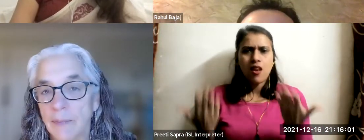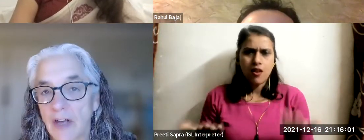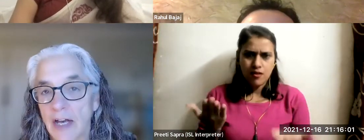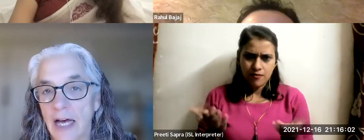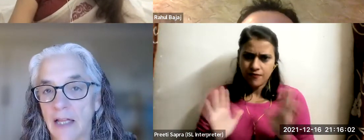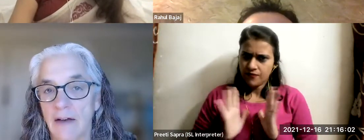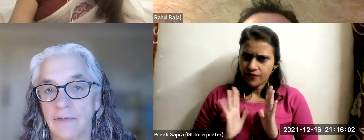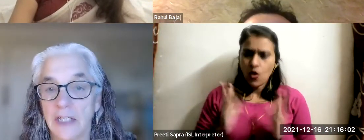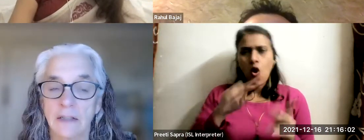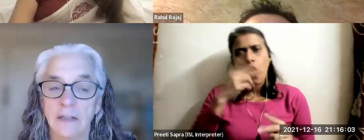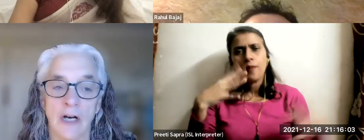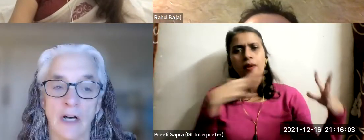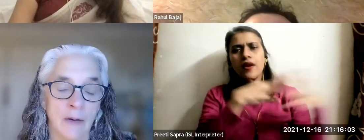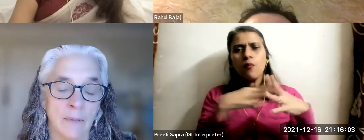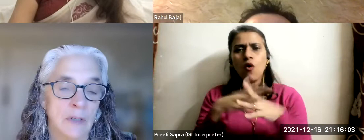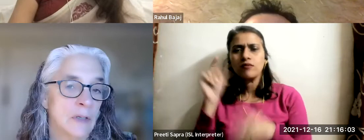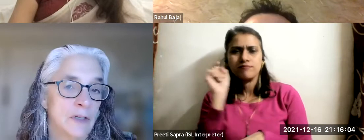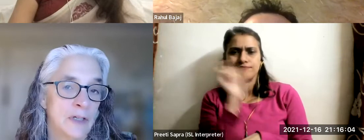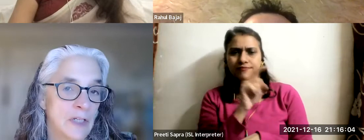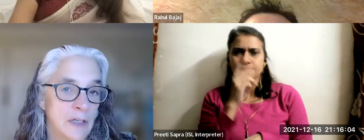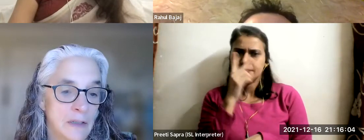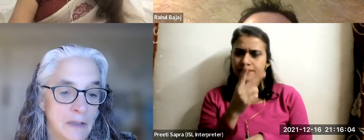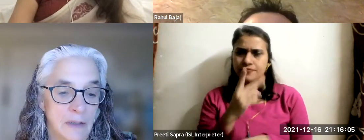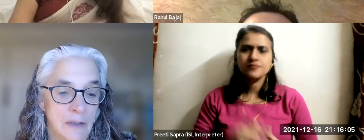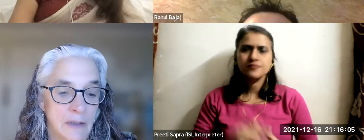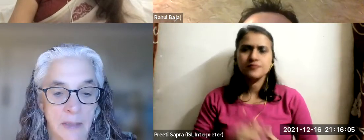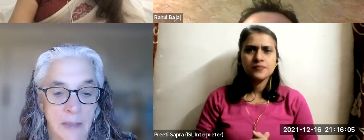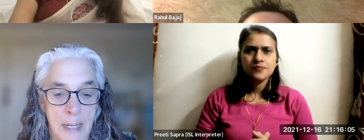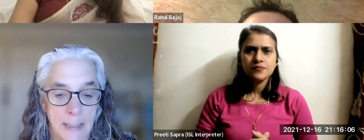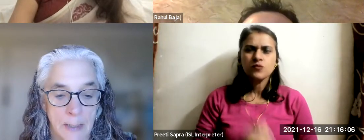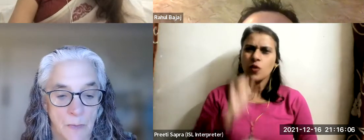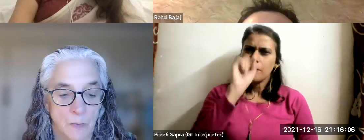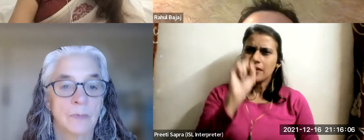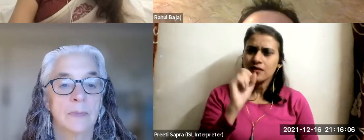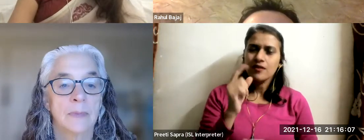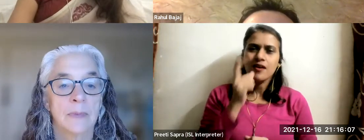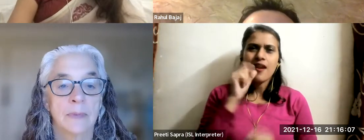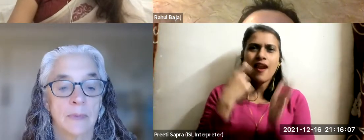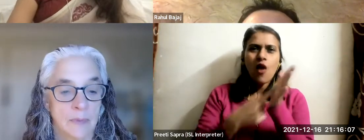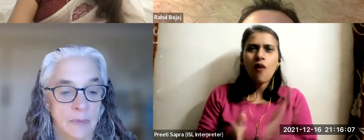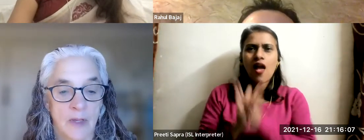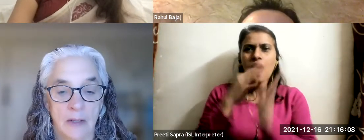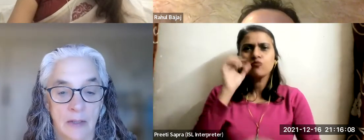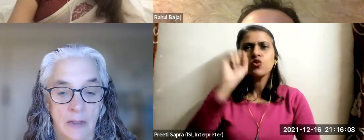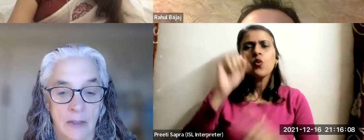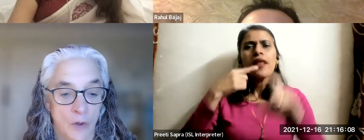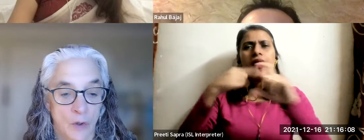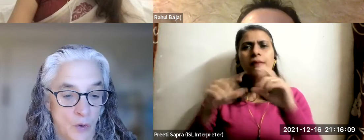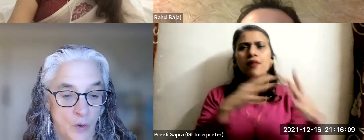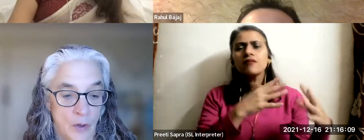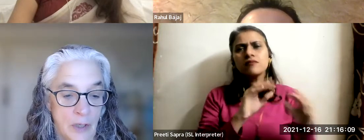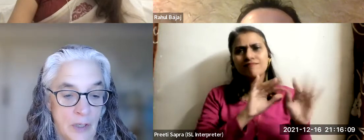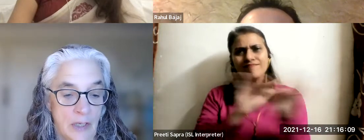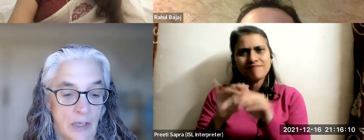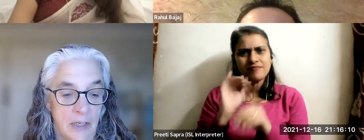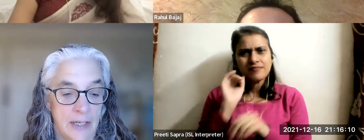my website, lflegal.com. Would you just like to share your email address in the chat box and also just spell it